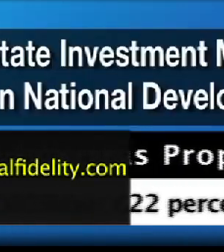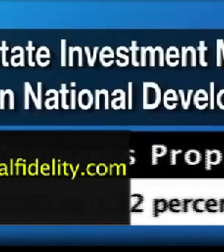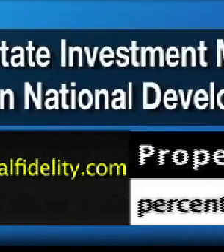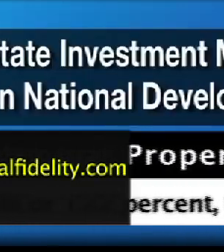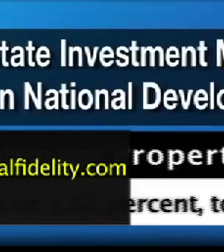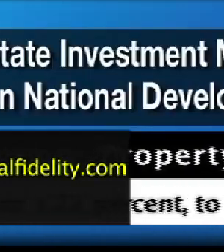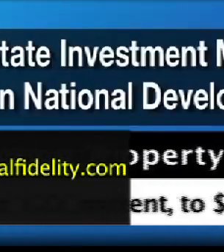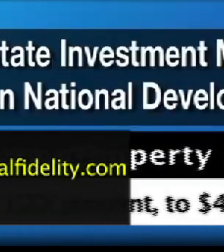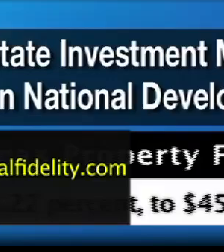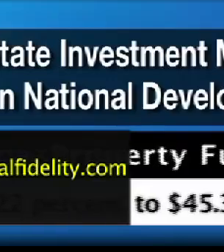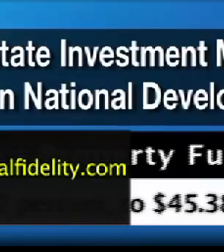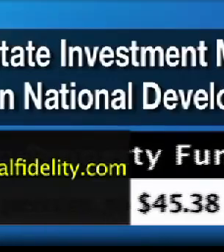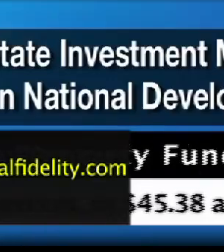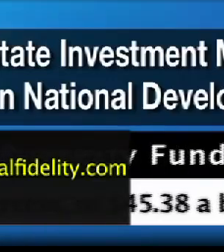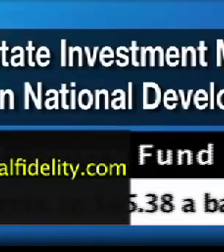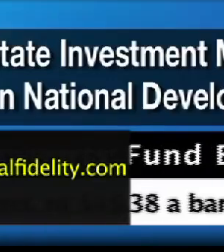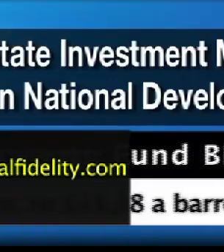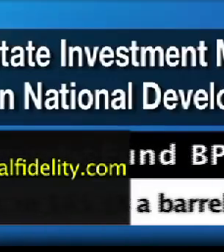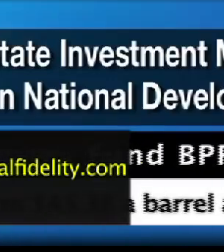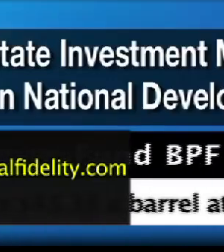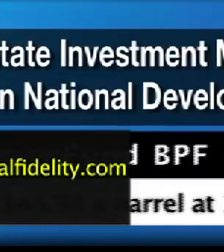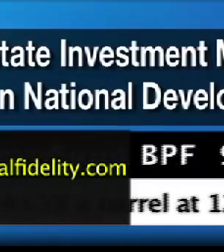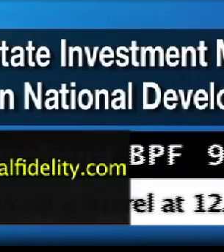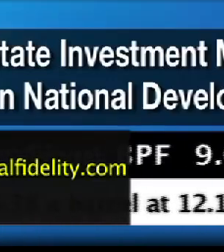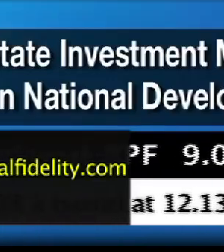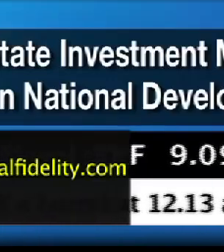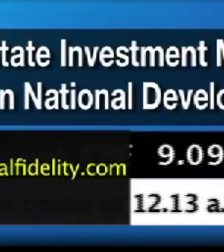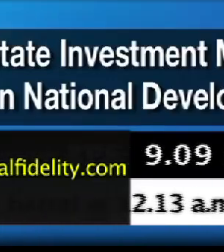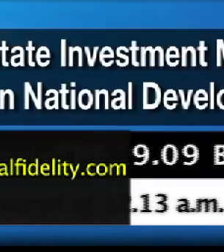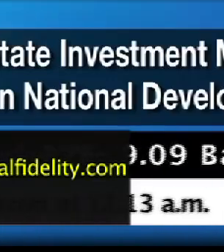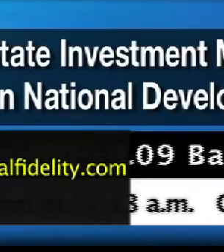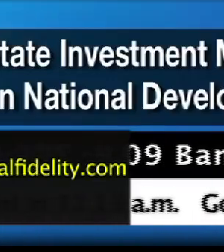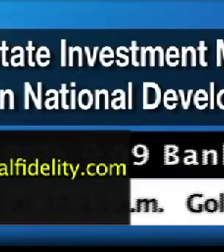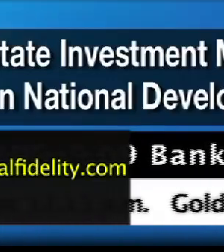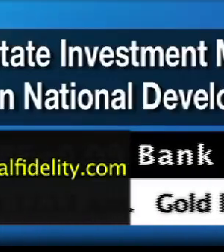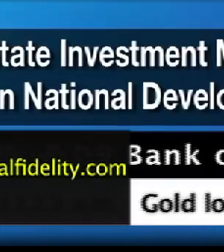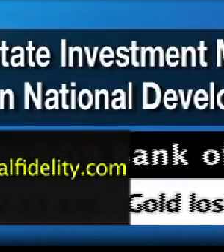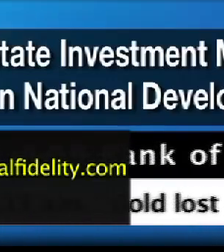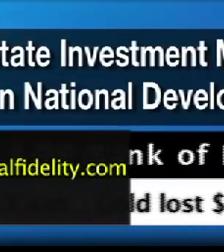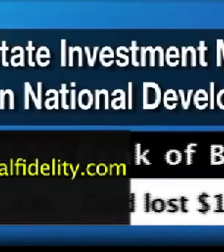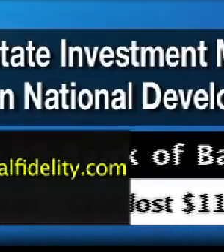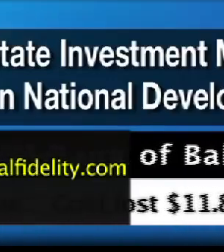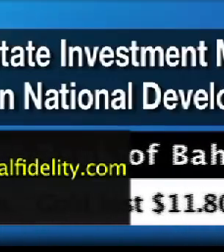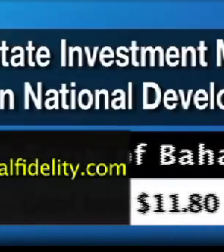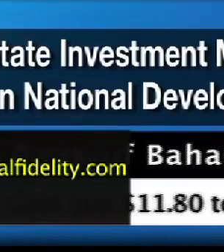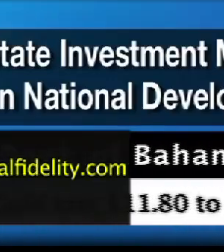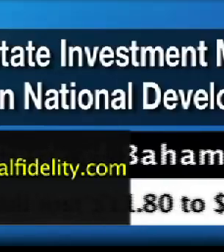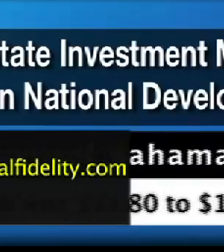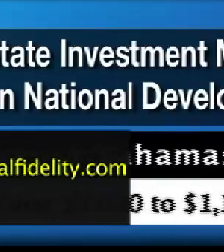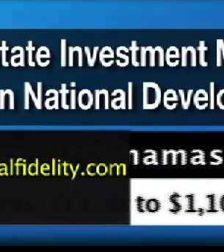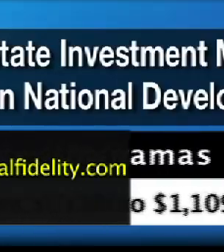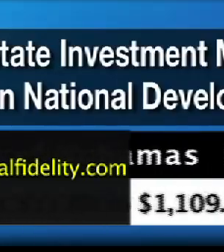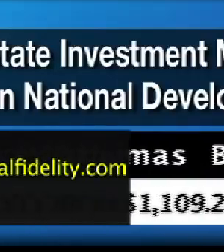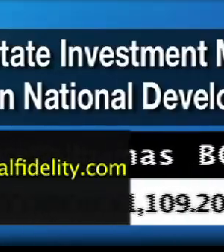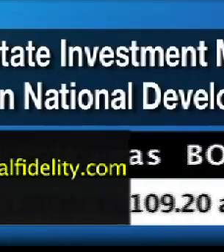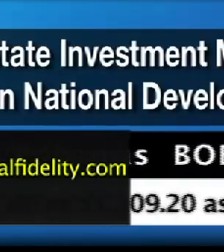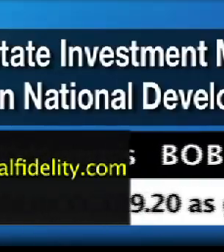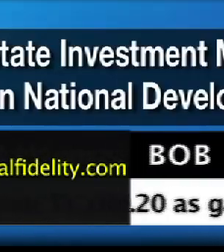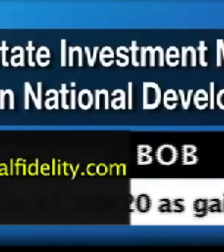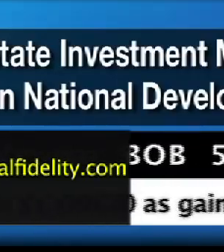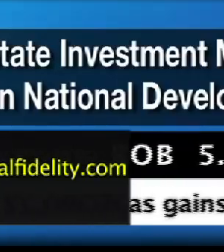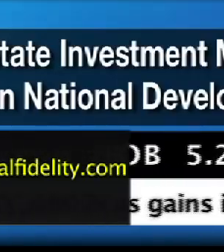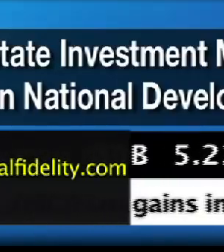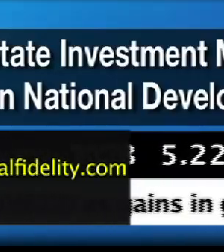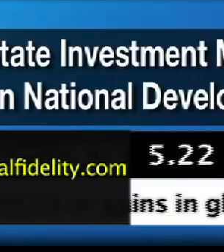Honorable Kaylis Rolle, encouraging broad-based private sector participation in crafting the country's national development plan called Vision